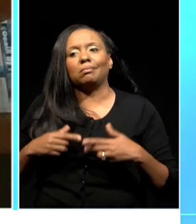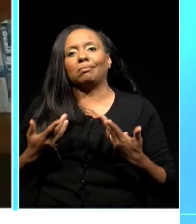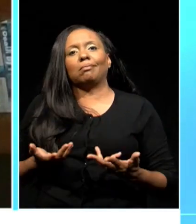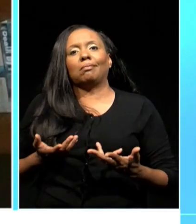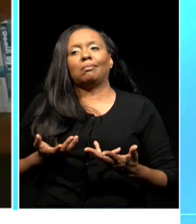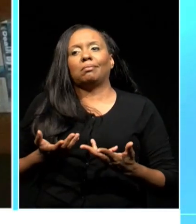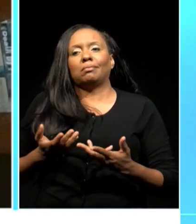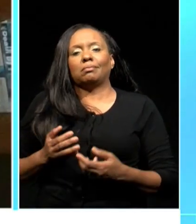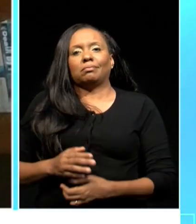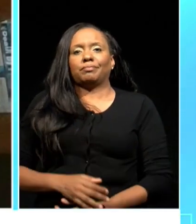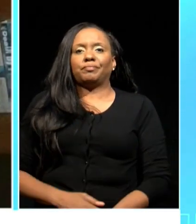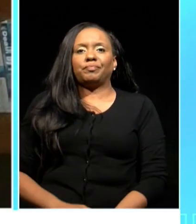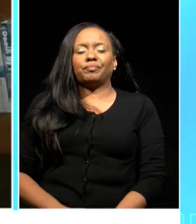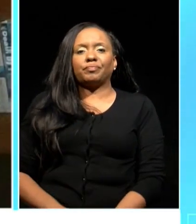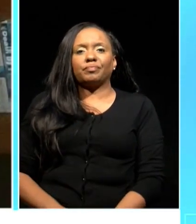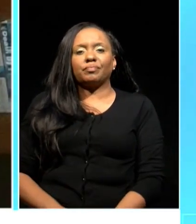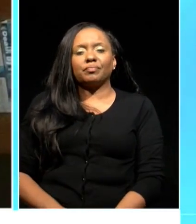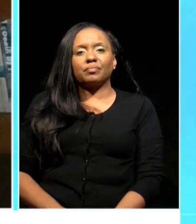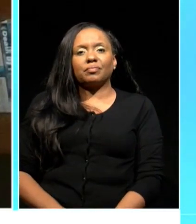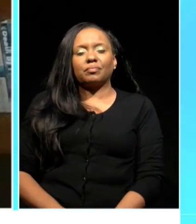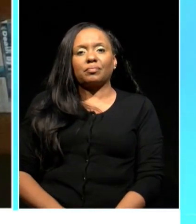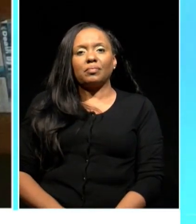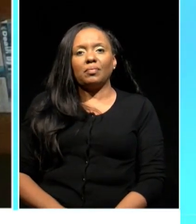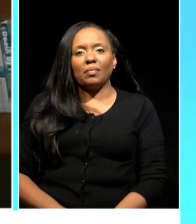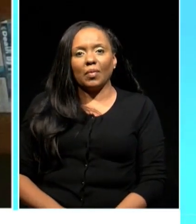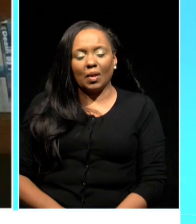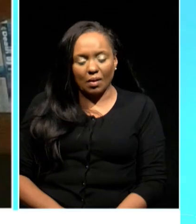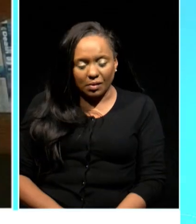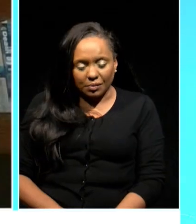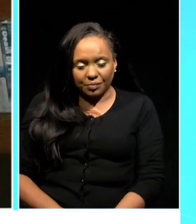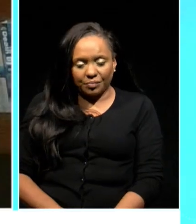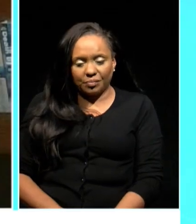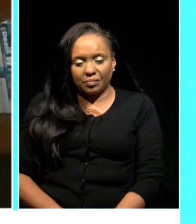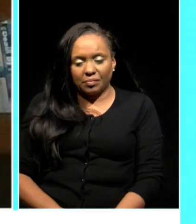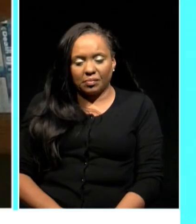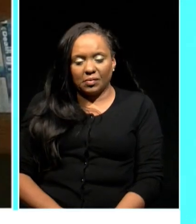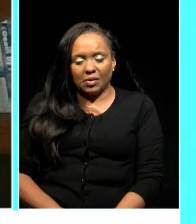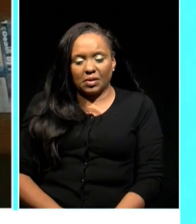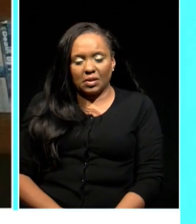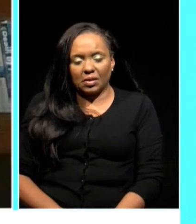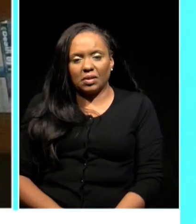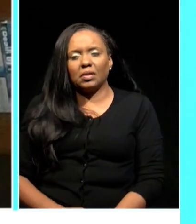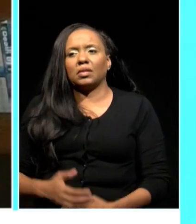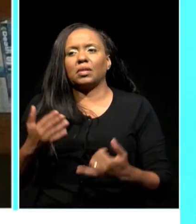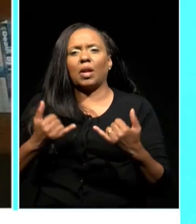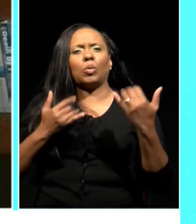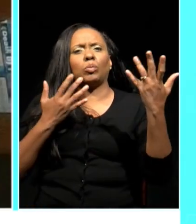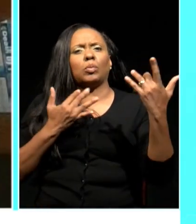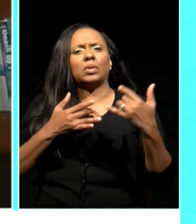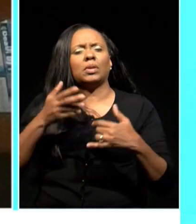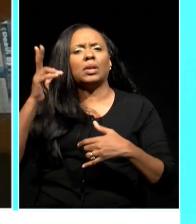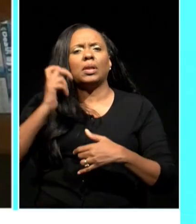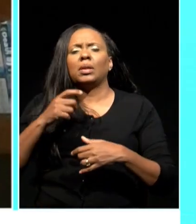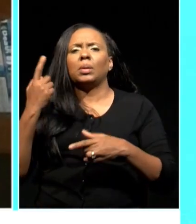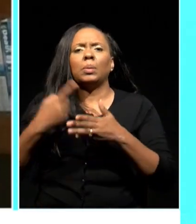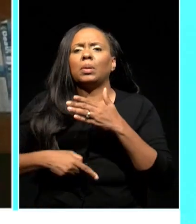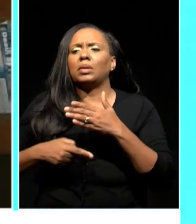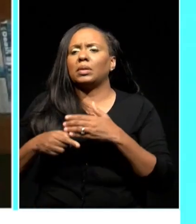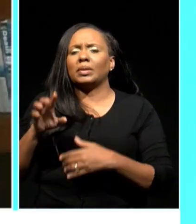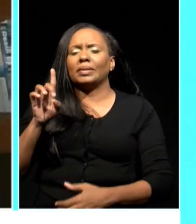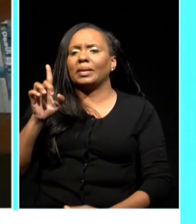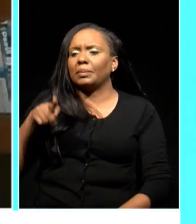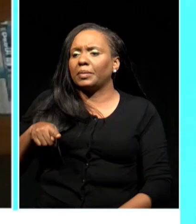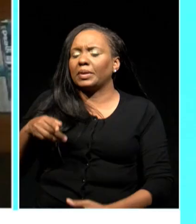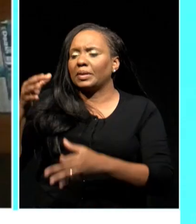talk about waiting to hear what the party decides and so forth. It should be immediate. I also